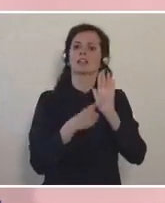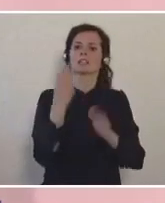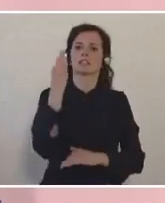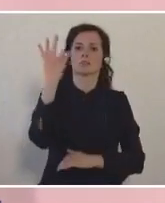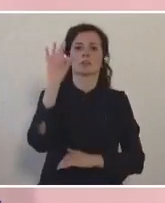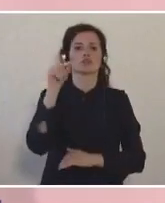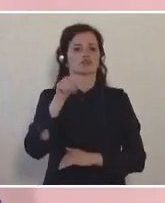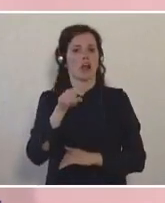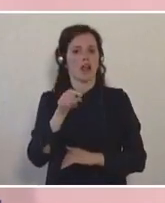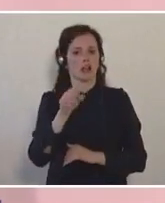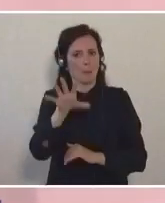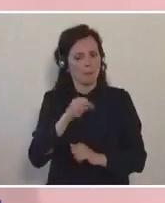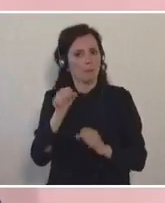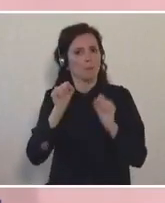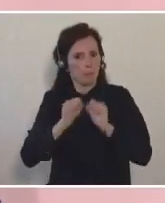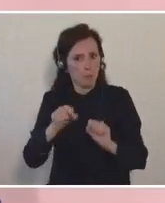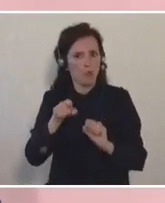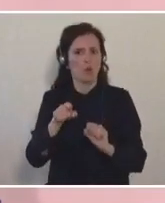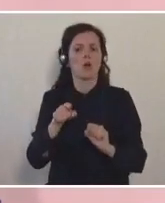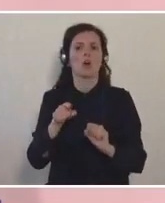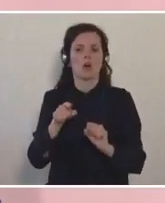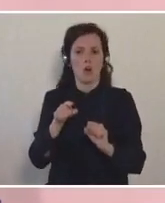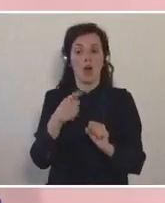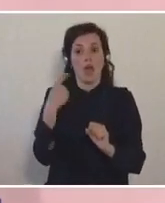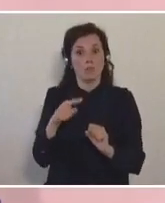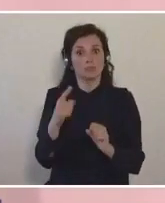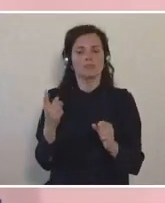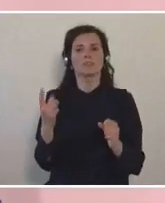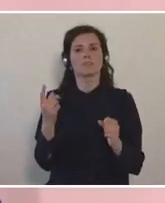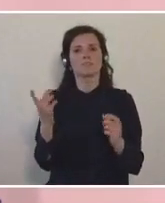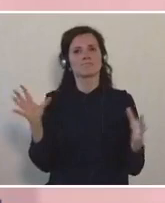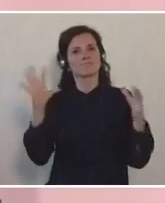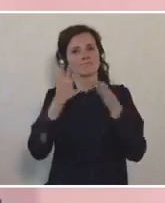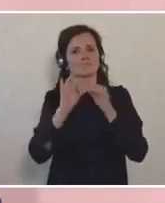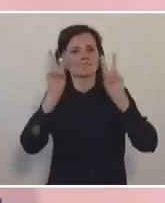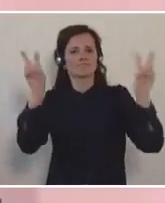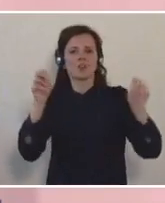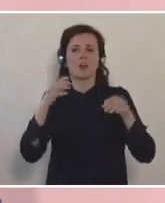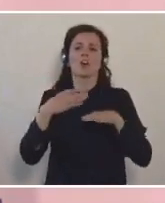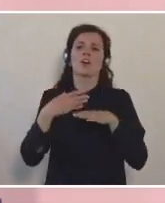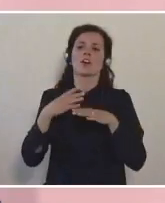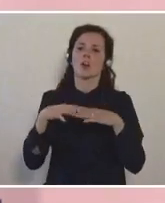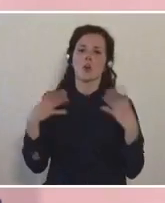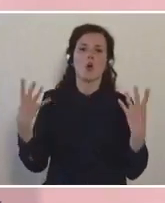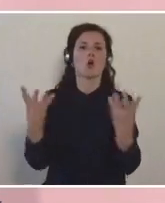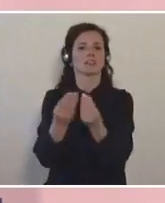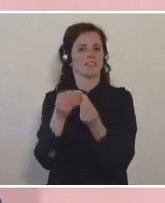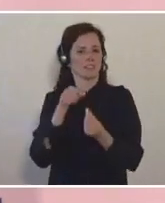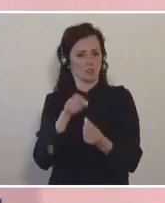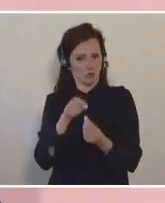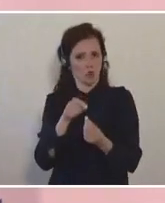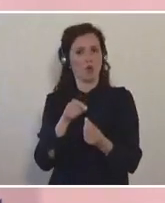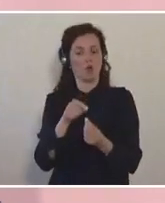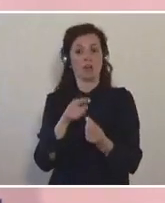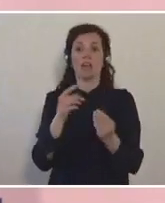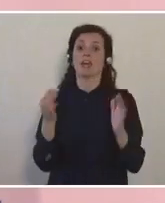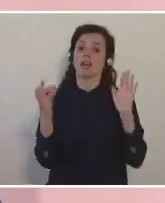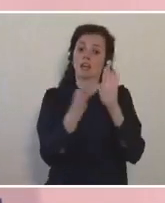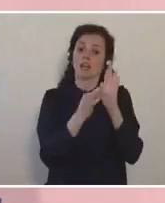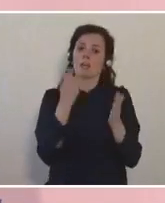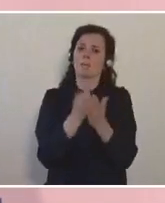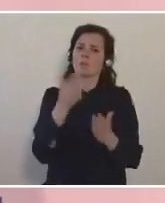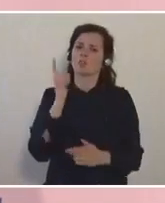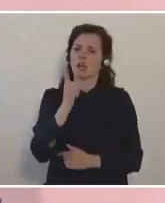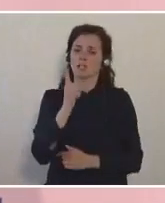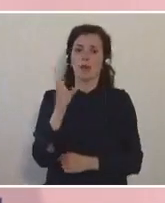back to the point of sharing. The other point, important point, is whether we can share the special drawing rights of